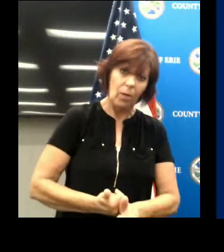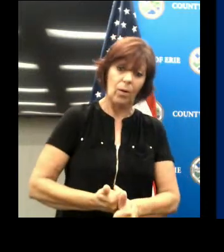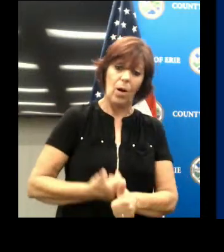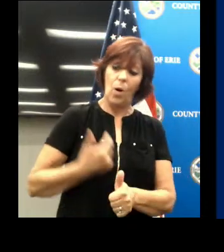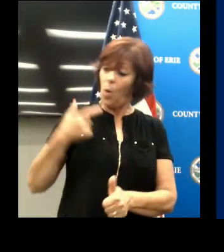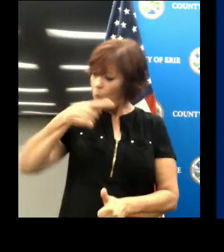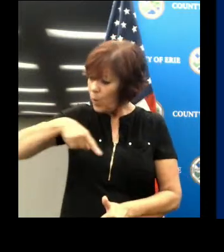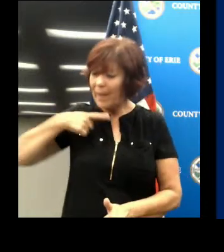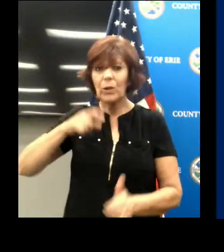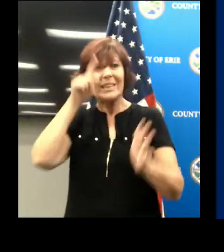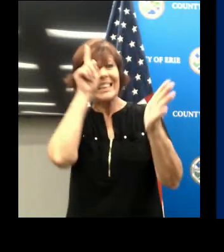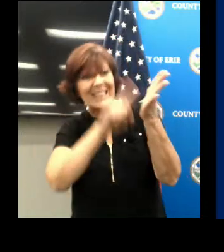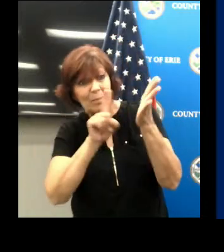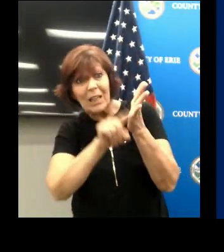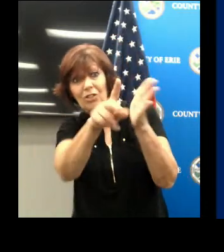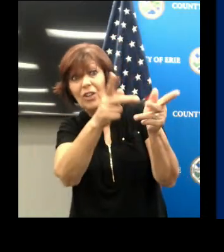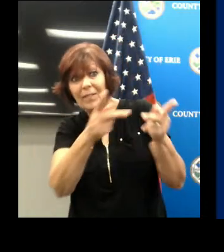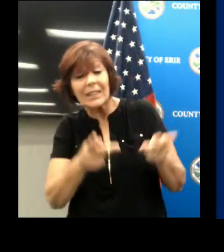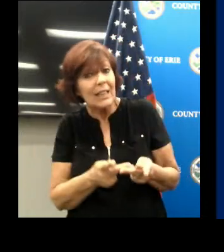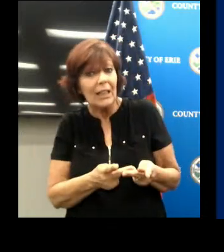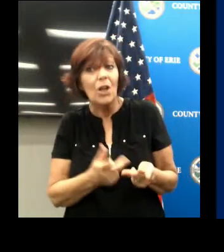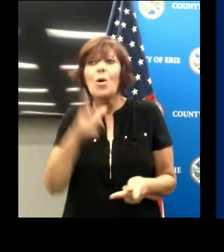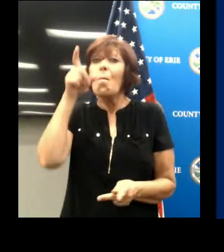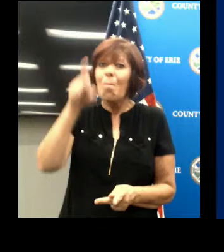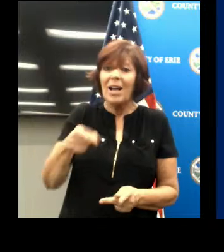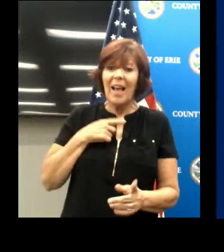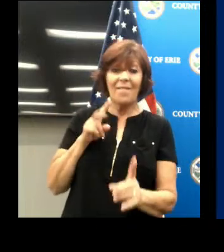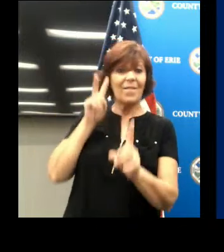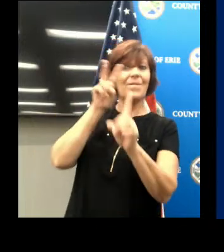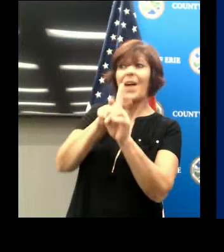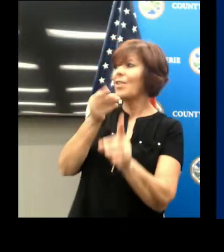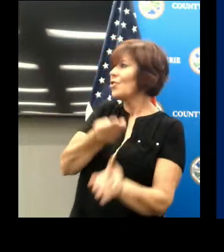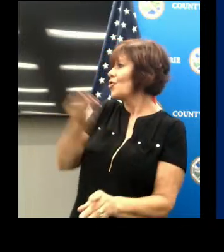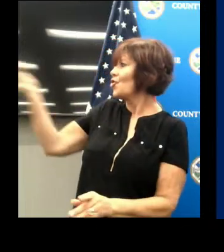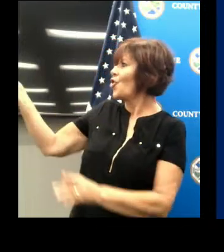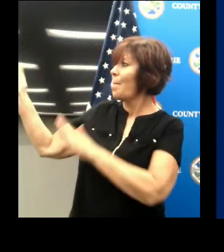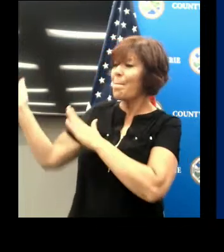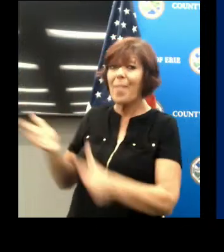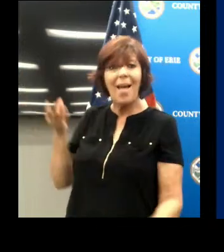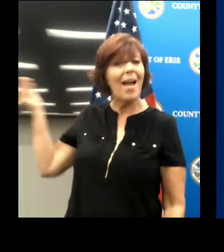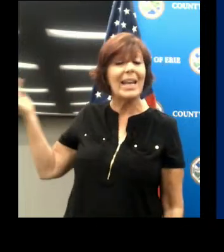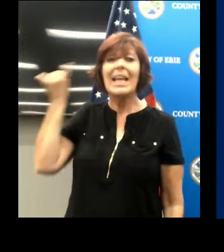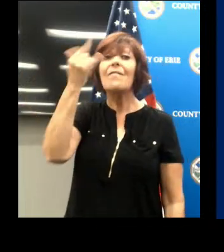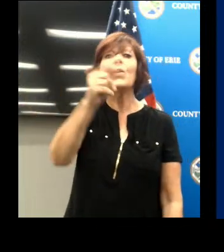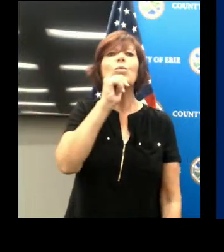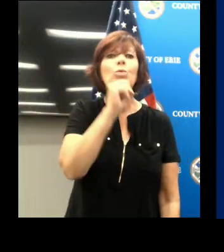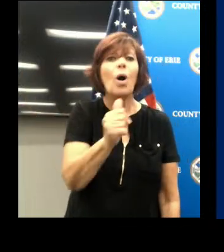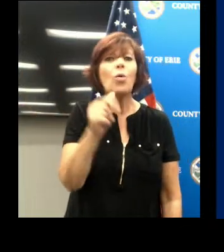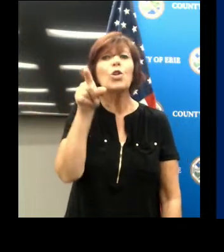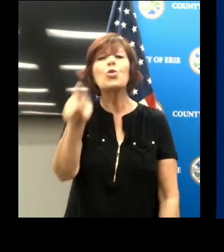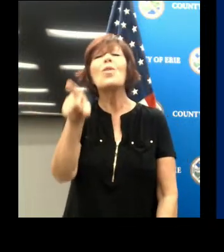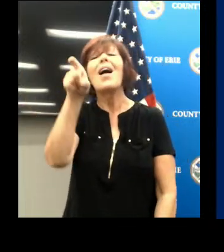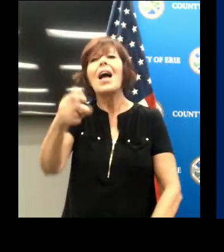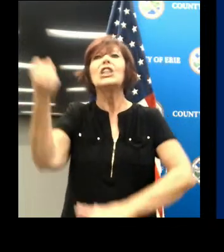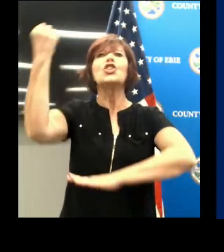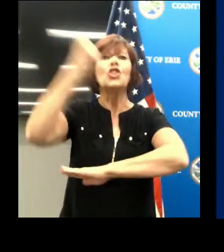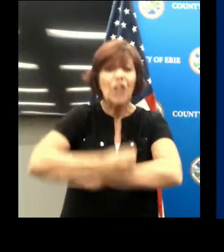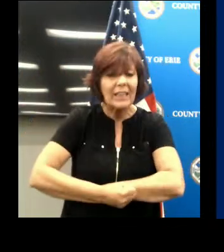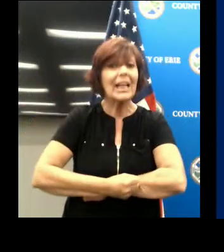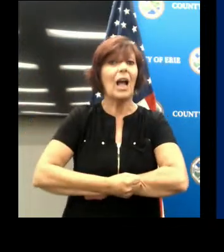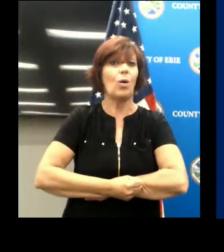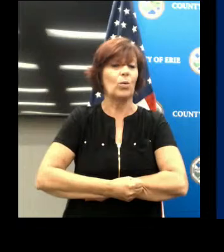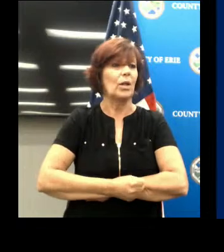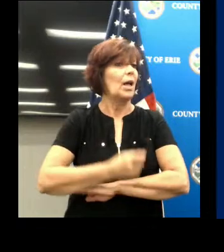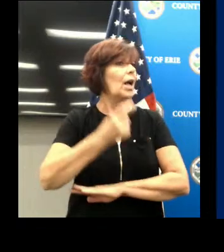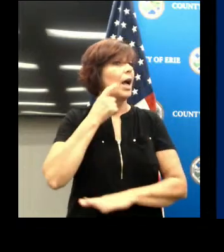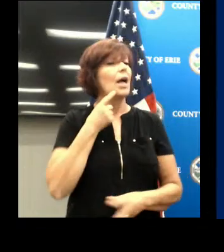your facility. You have to have on file your affirmation with New York State. If you don't, we have to shut you down. You just spent a